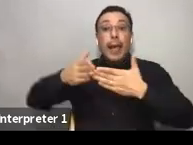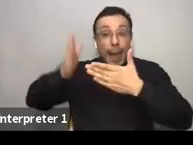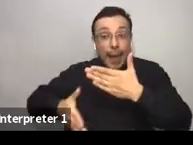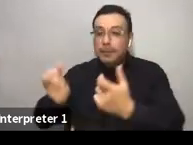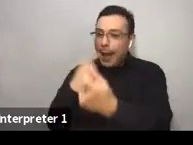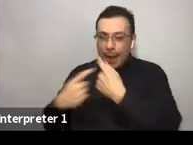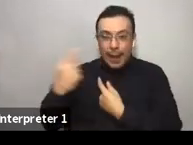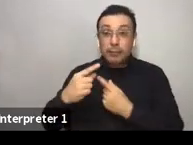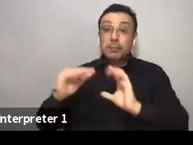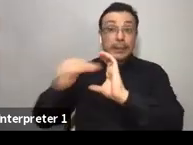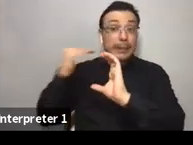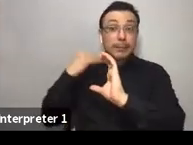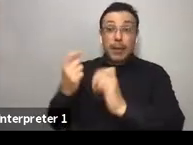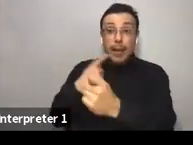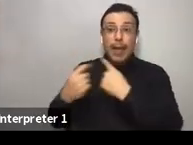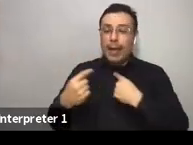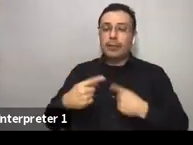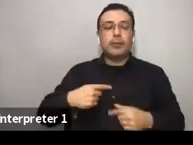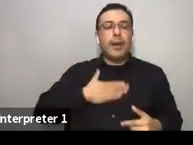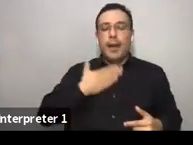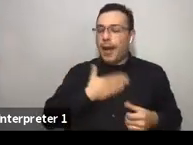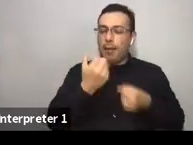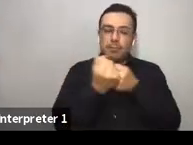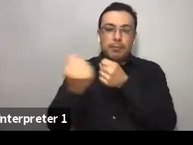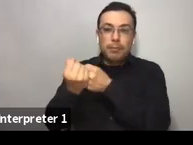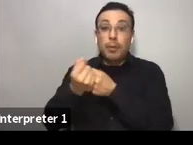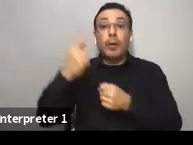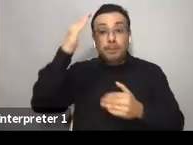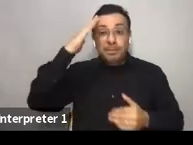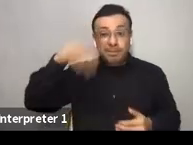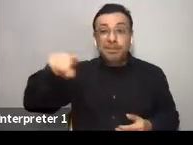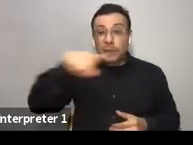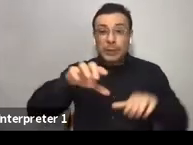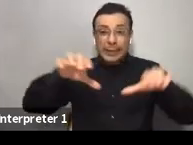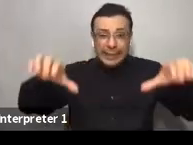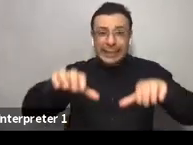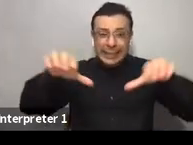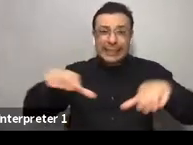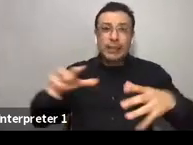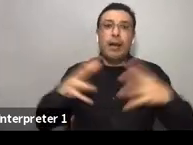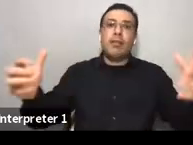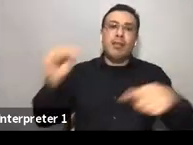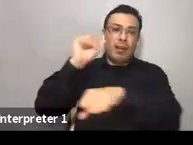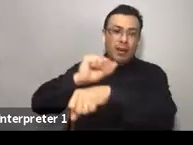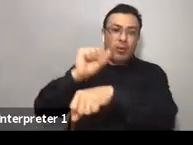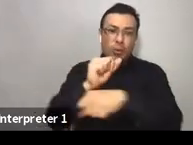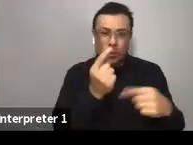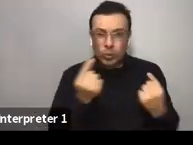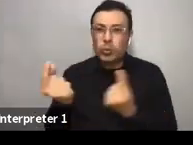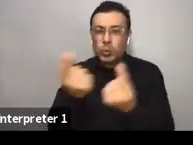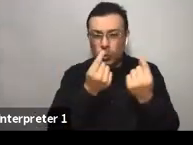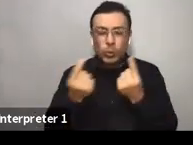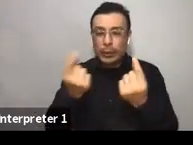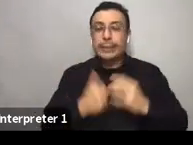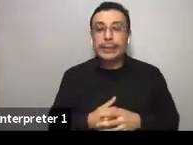support you and all the amazing work you're doing and that Niskative is doing. And I today